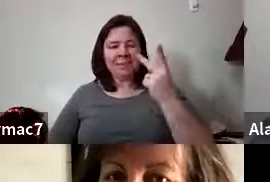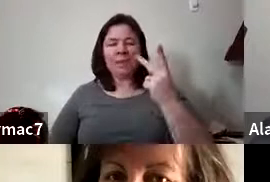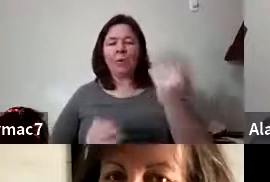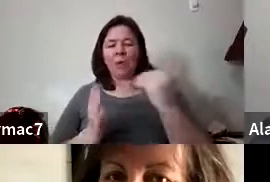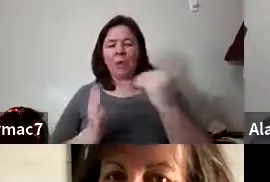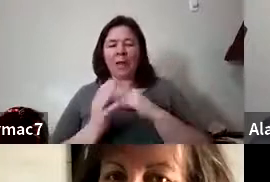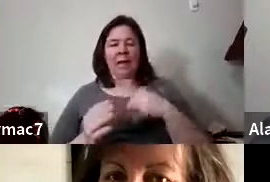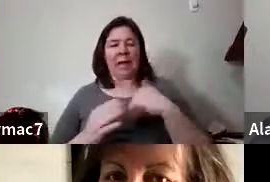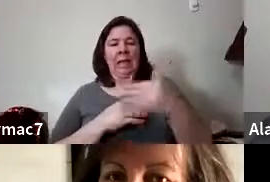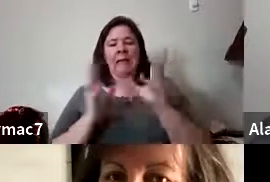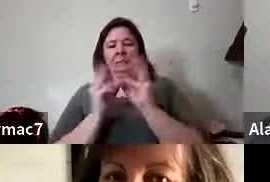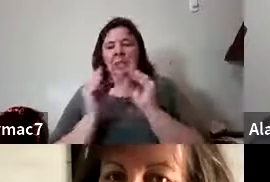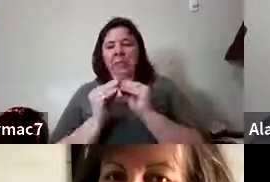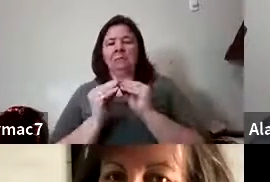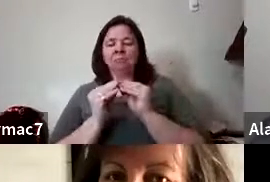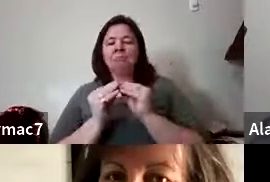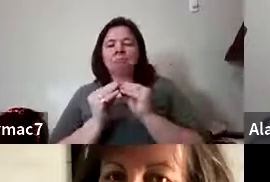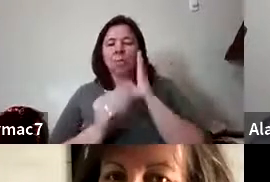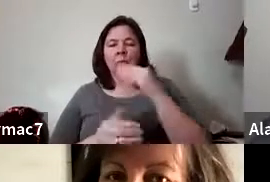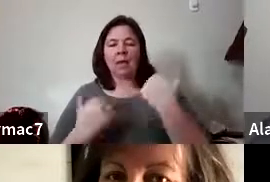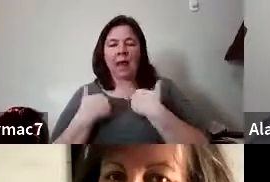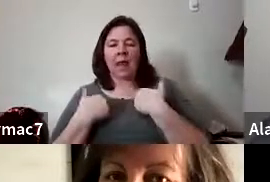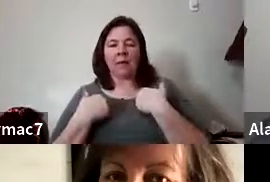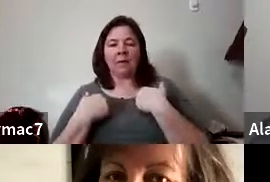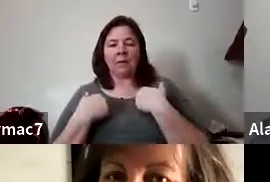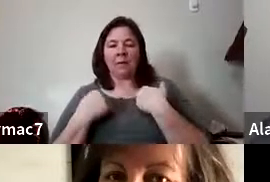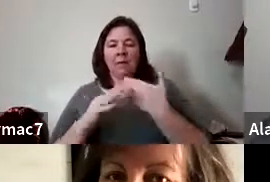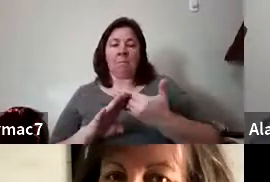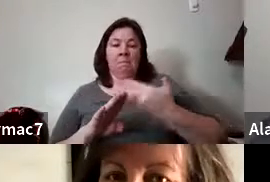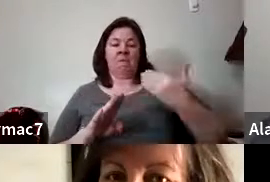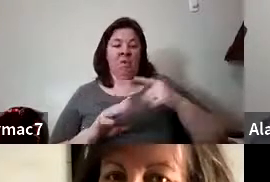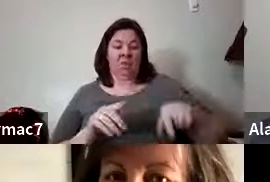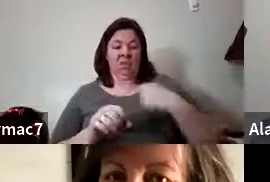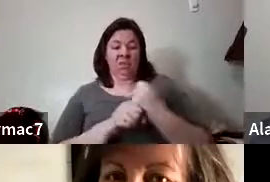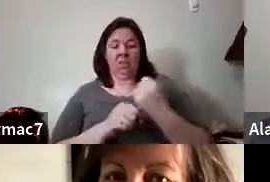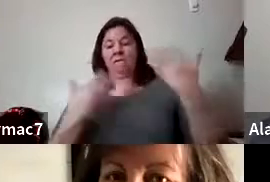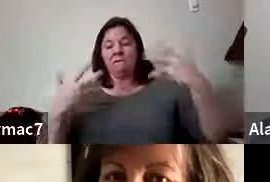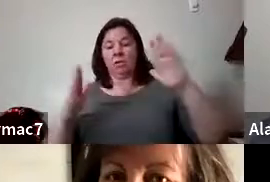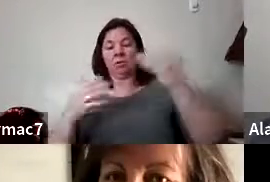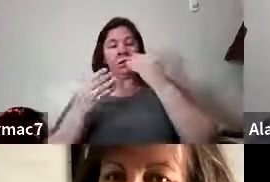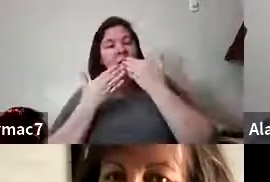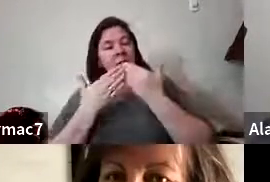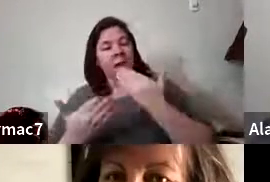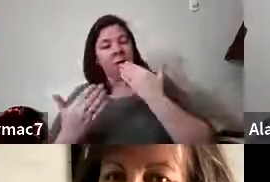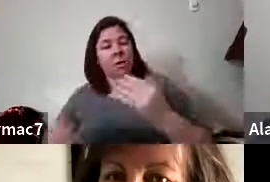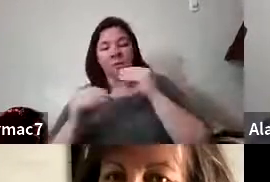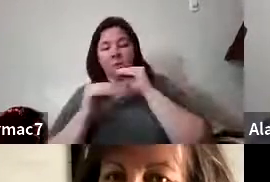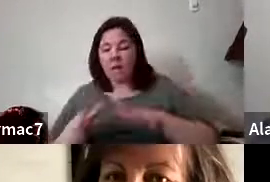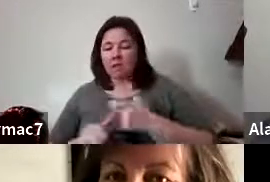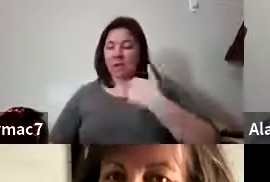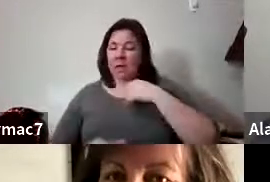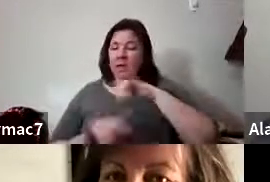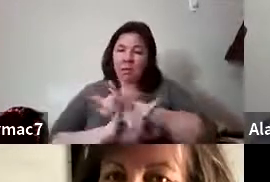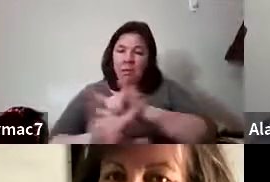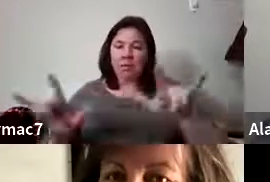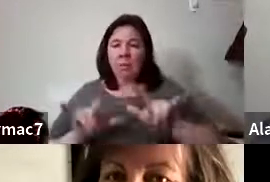in one of our next webinars that we have up and coming before the year ends. Thank you. Blessings from me. Love you all.